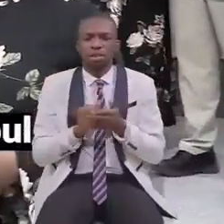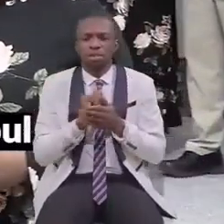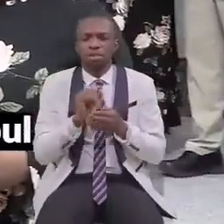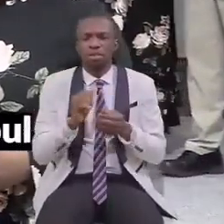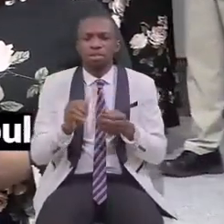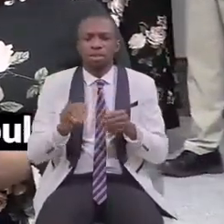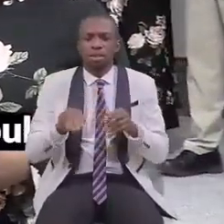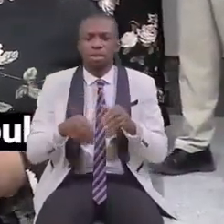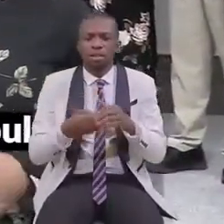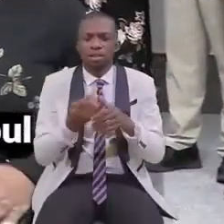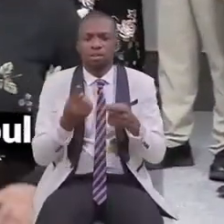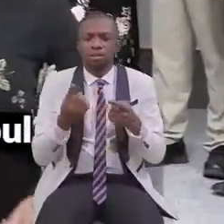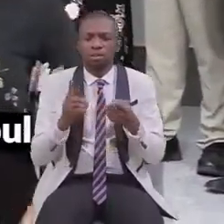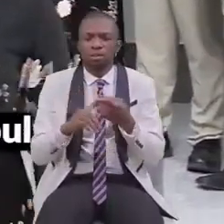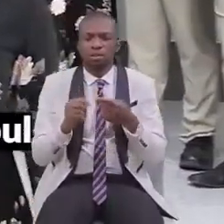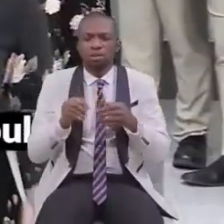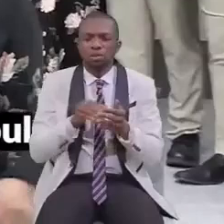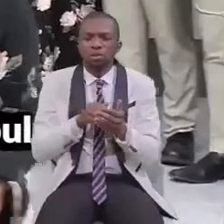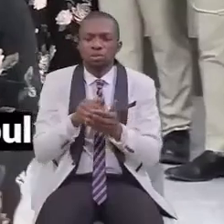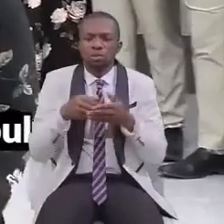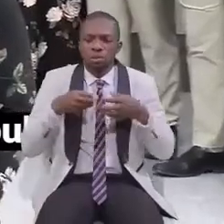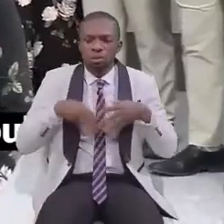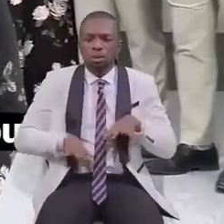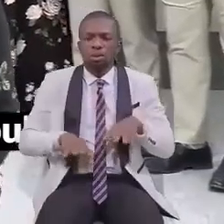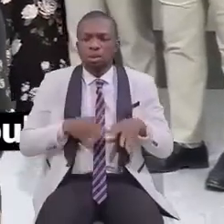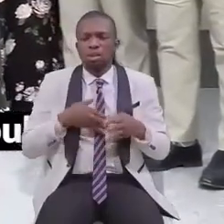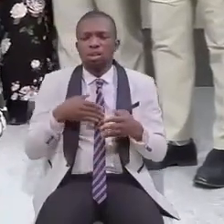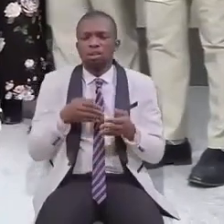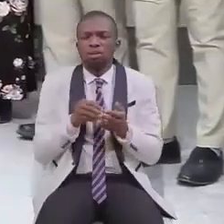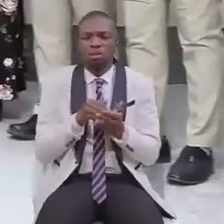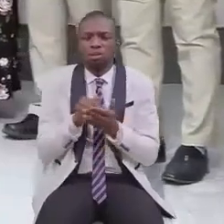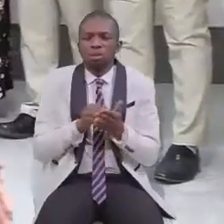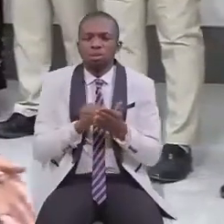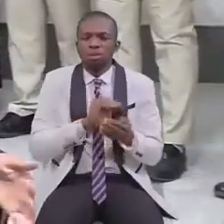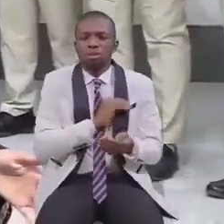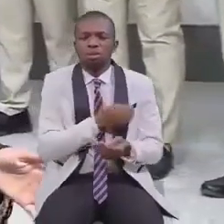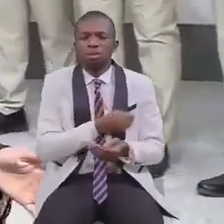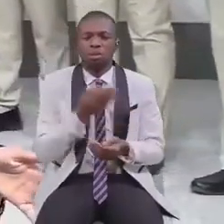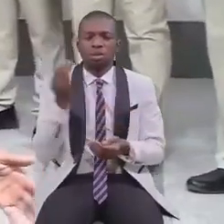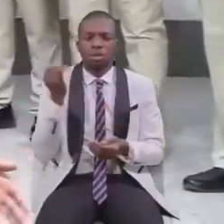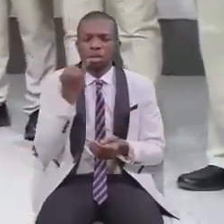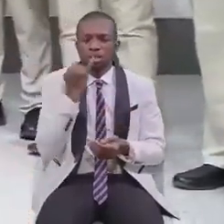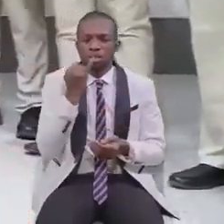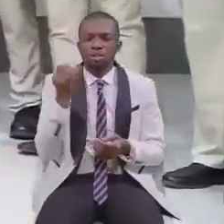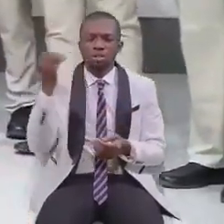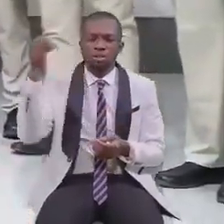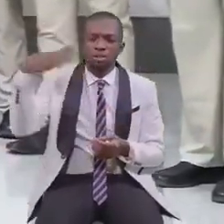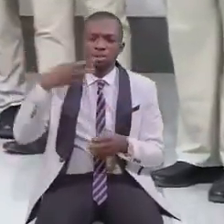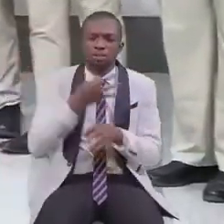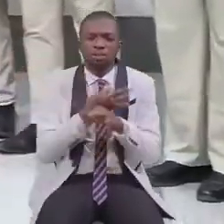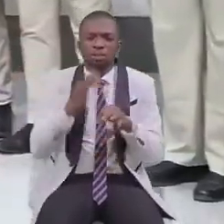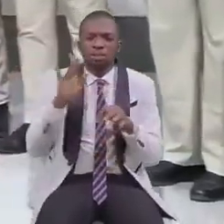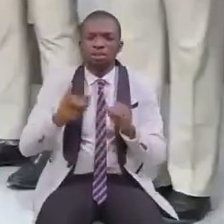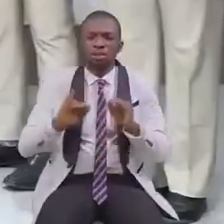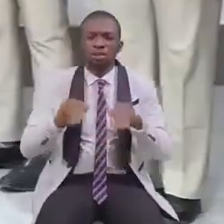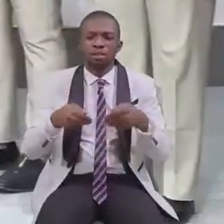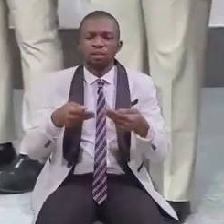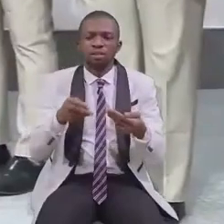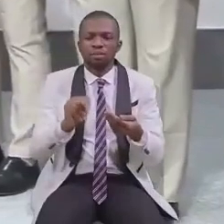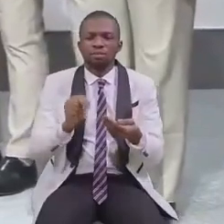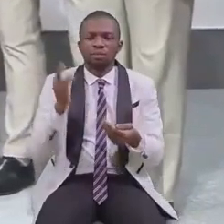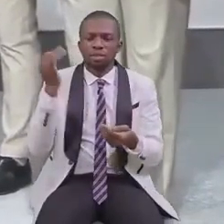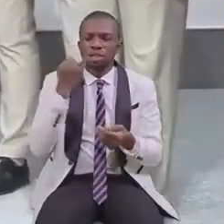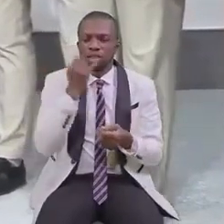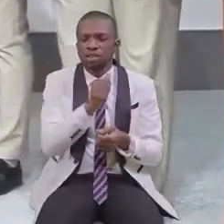the tired and weary soul. There is grace freely given, there